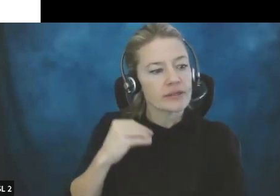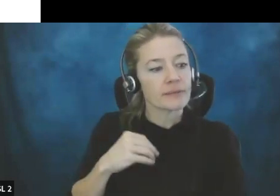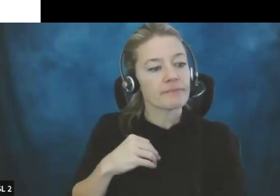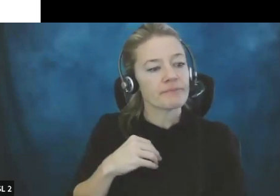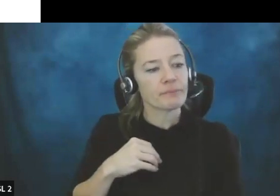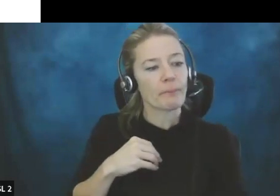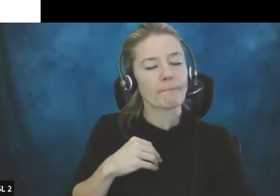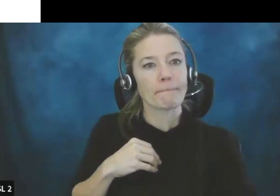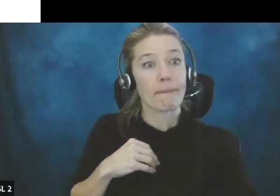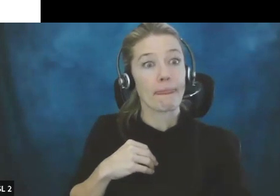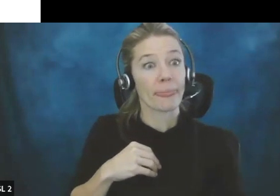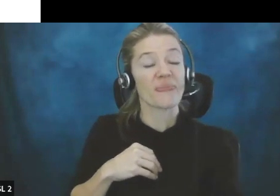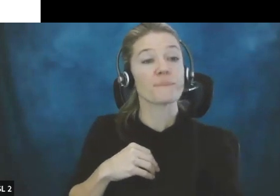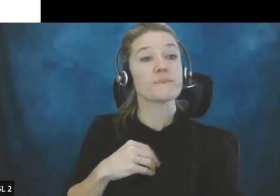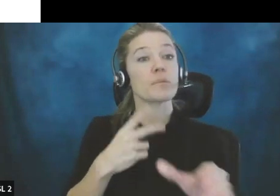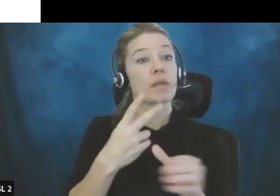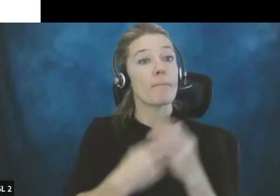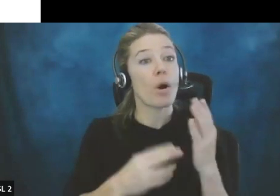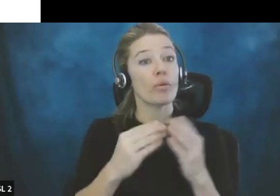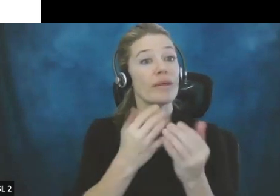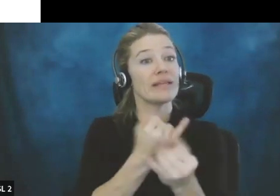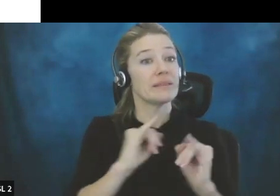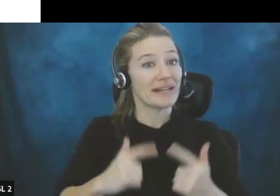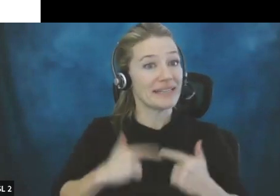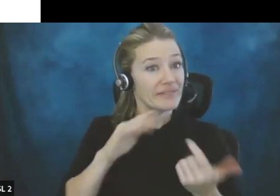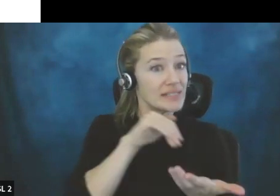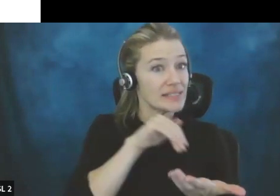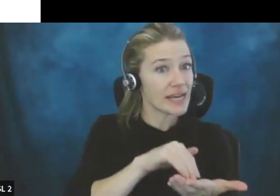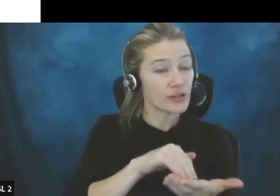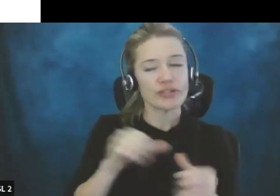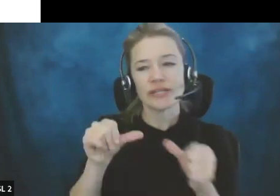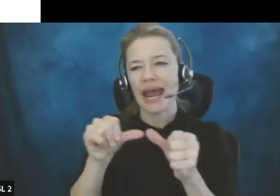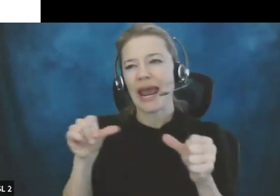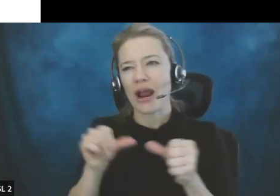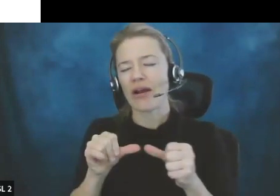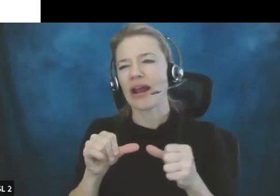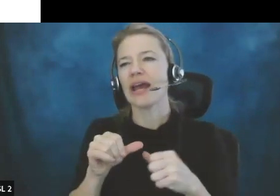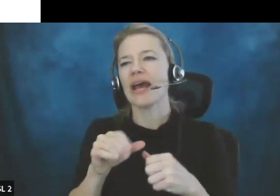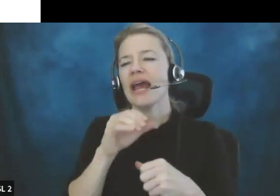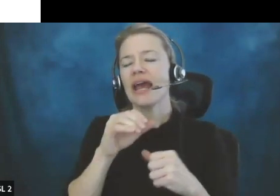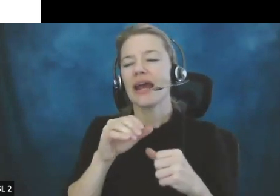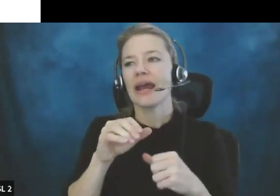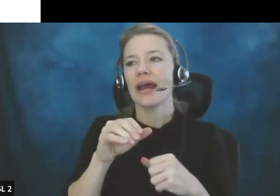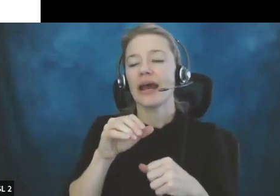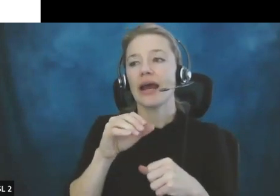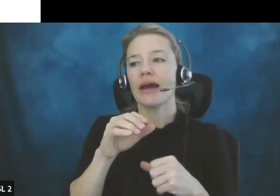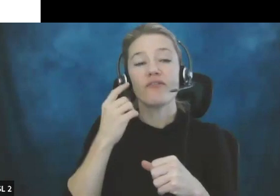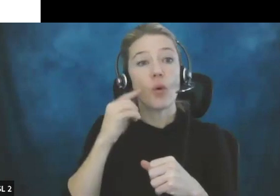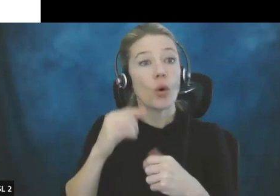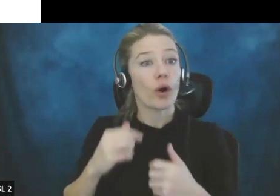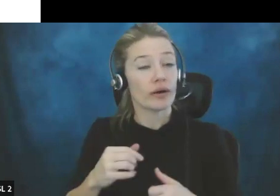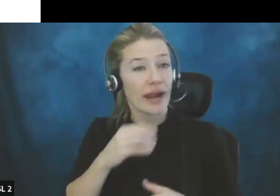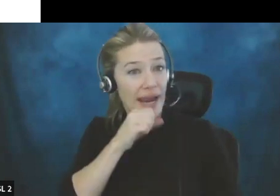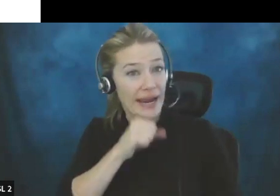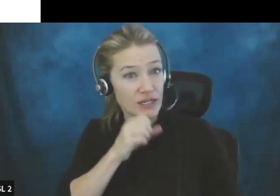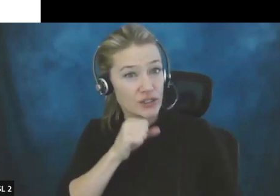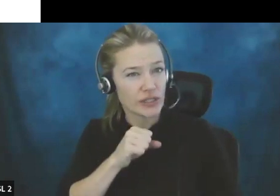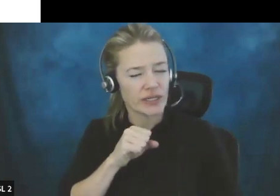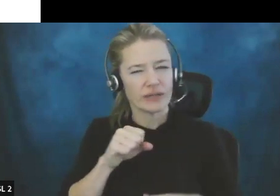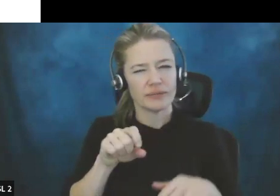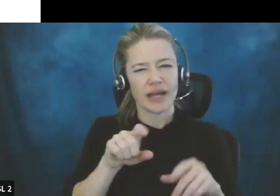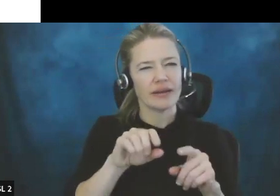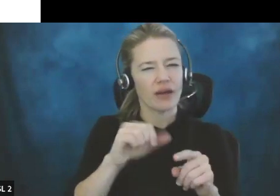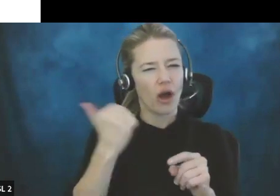upon. And you really saw that with both the independent living centers, the area agencies on aging, and other disability and aging